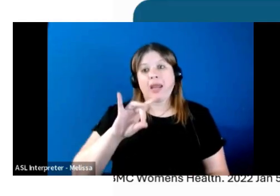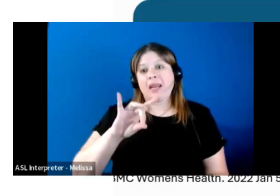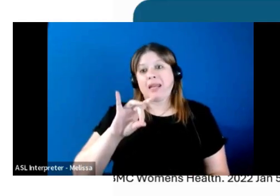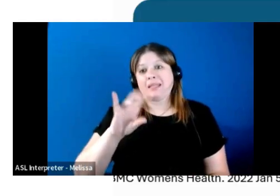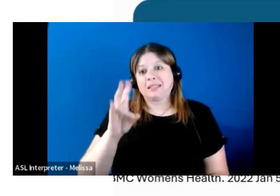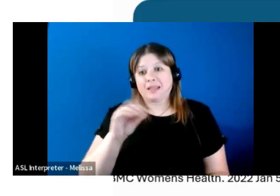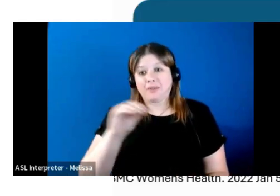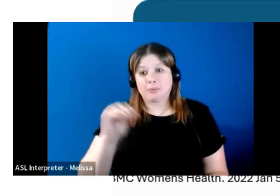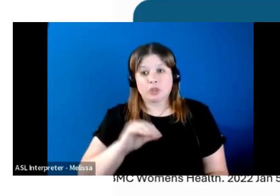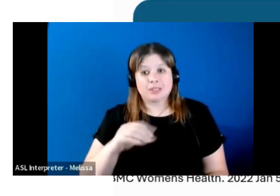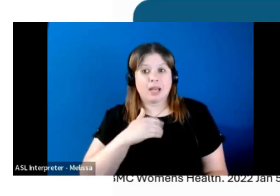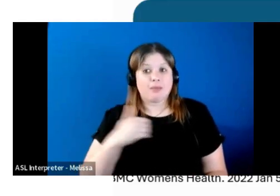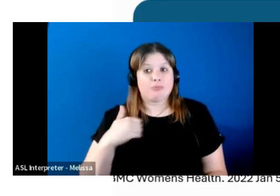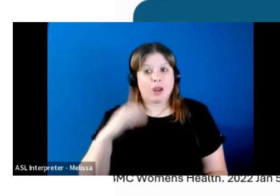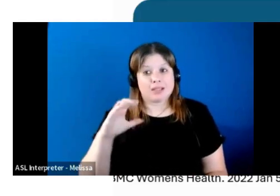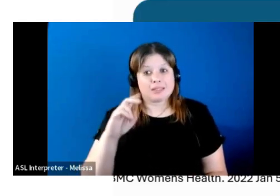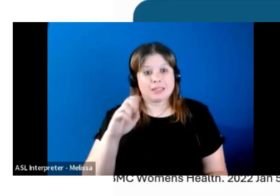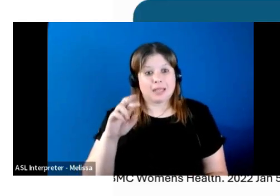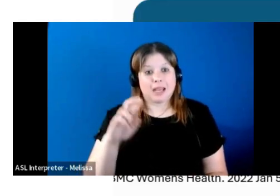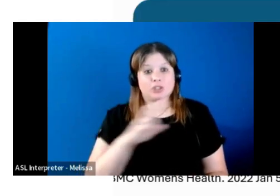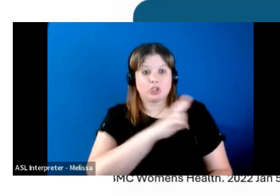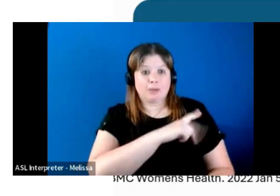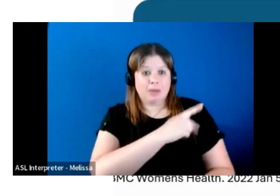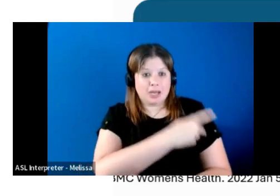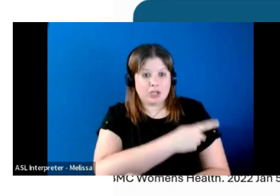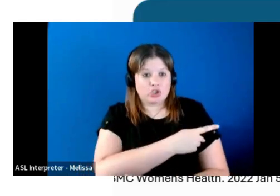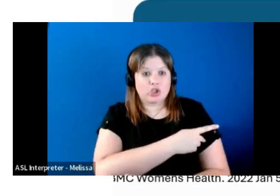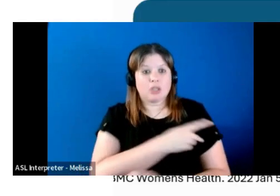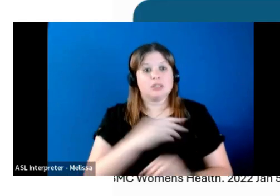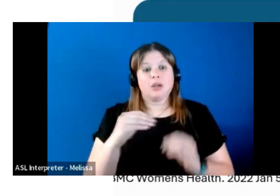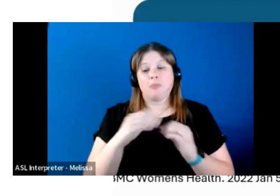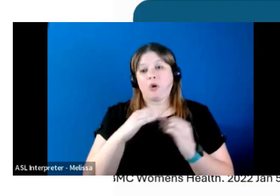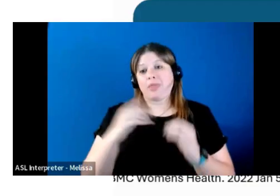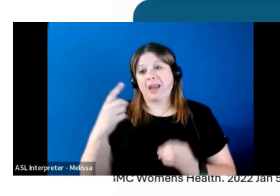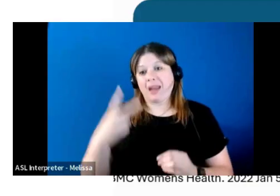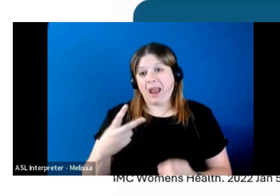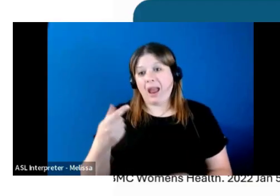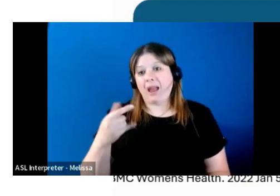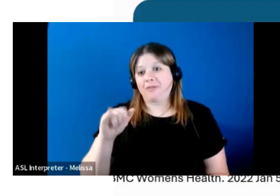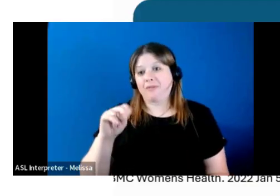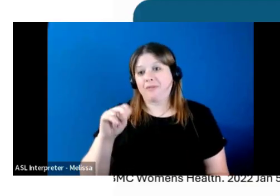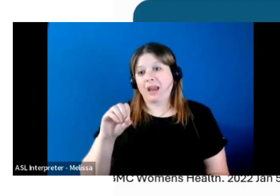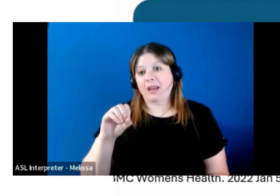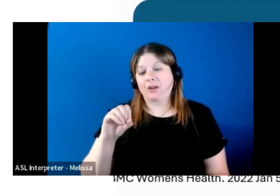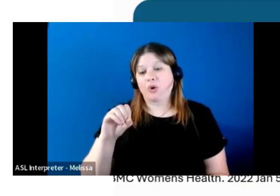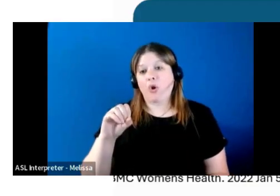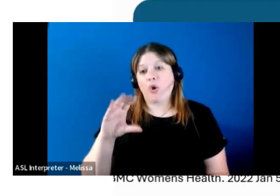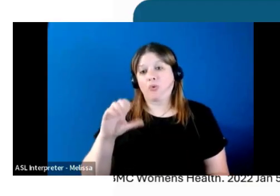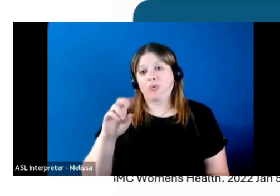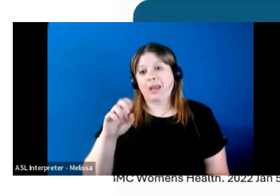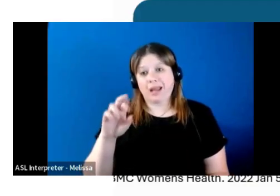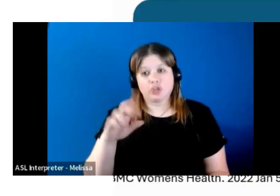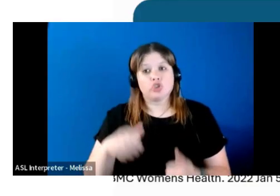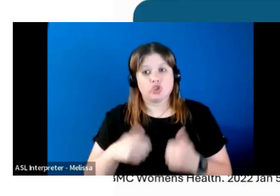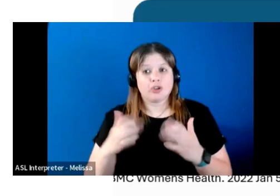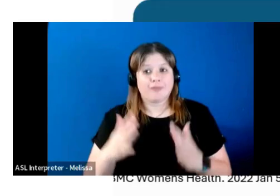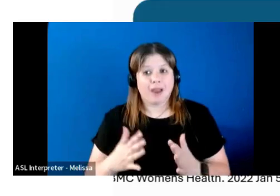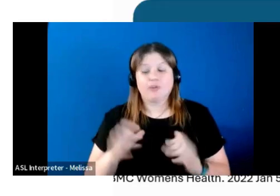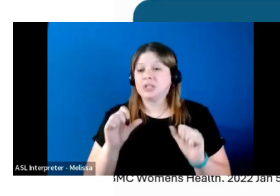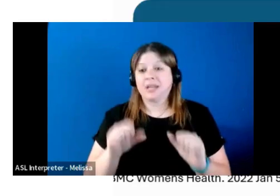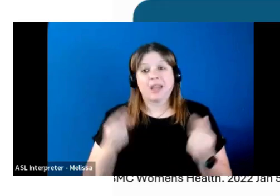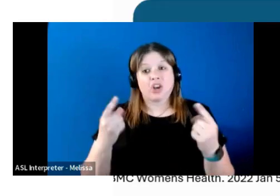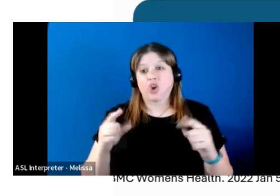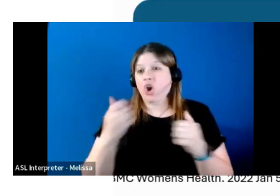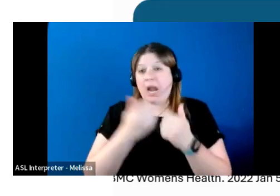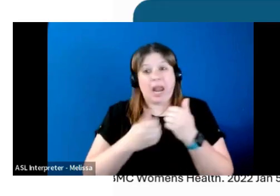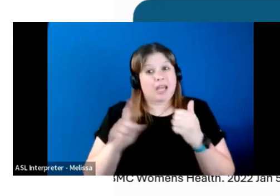patients, up to over half of gynecologic cancer survivors. And this can occur anywhere across the